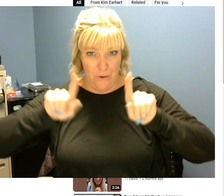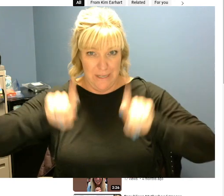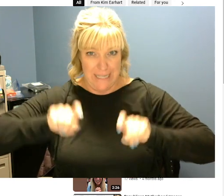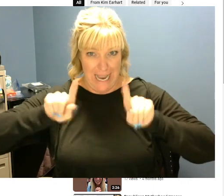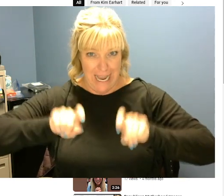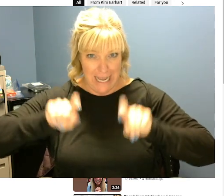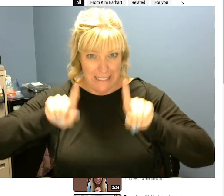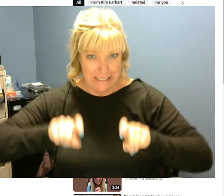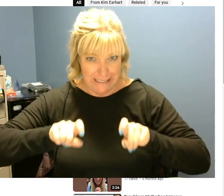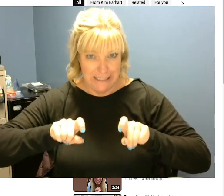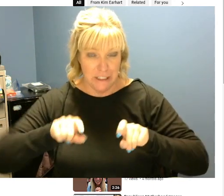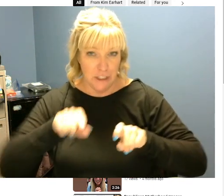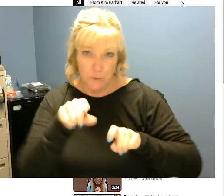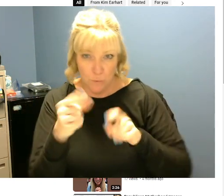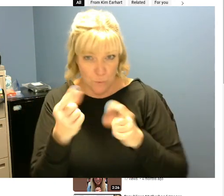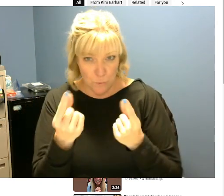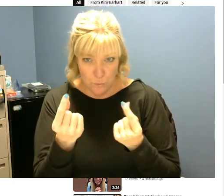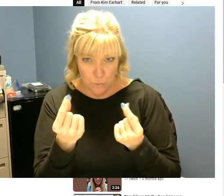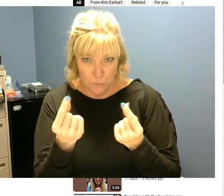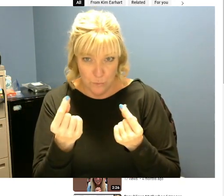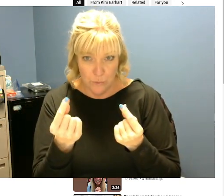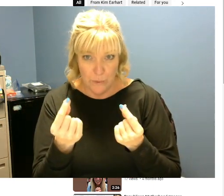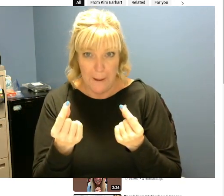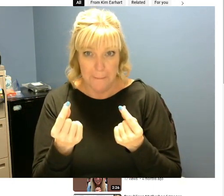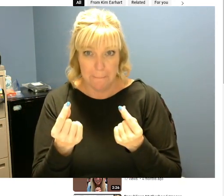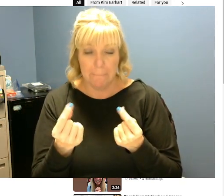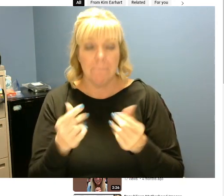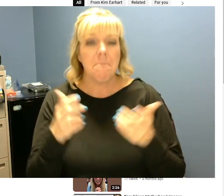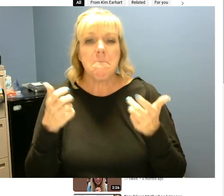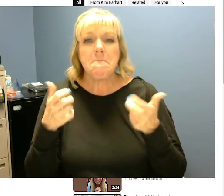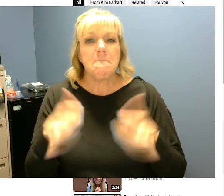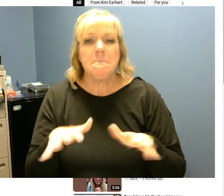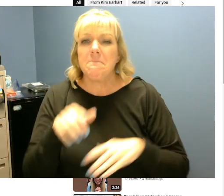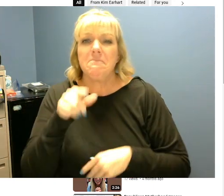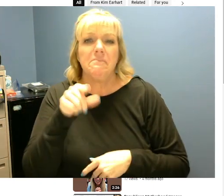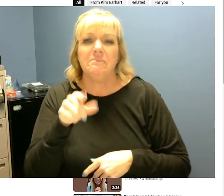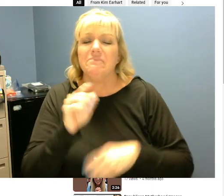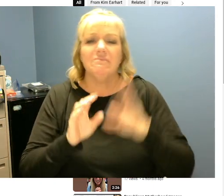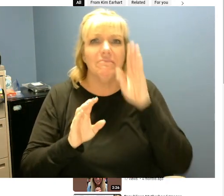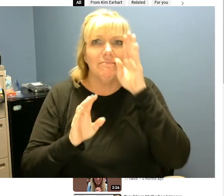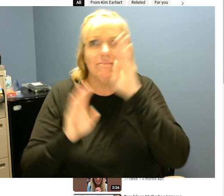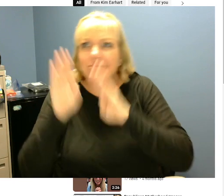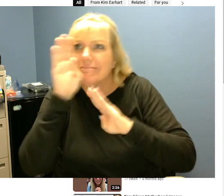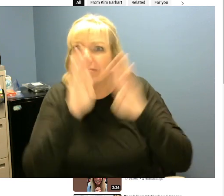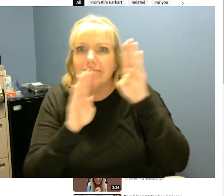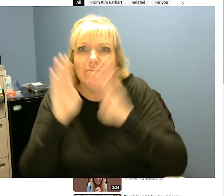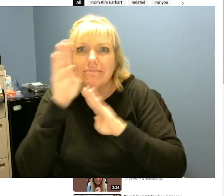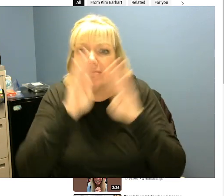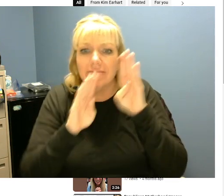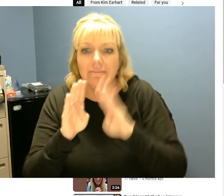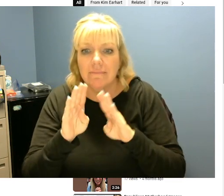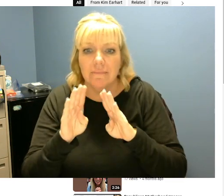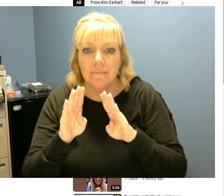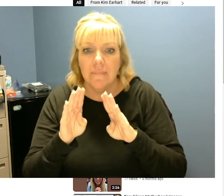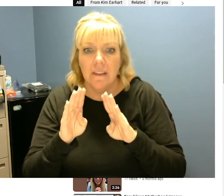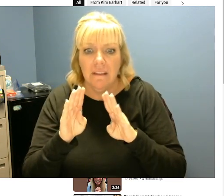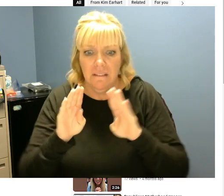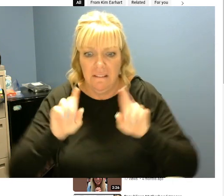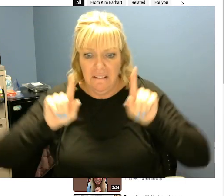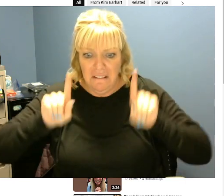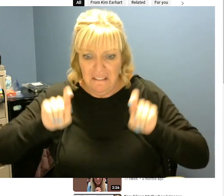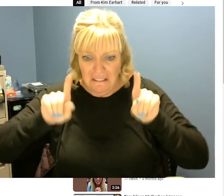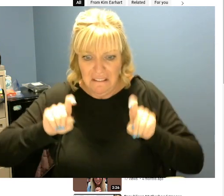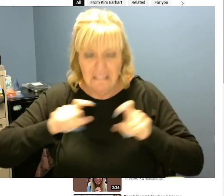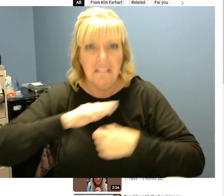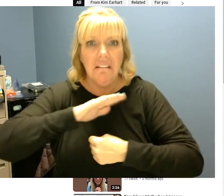is don't be worried about like exam, the words